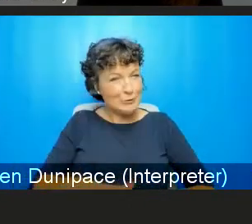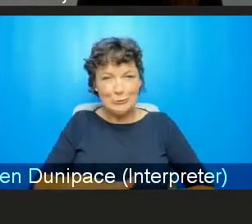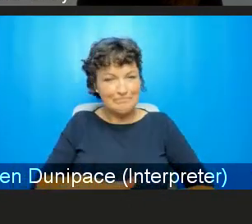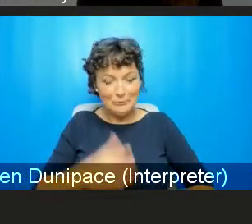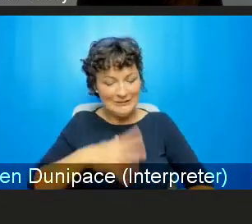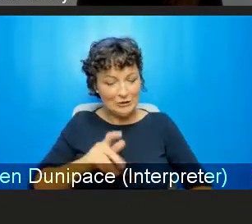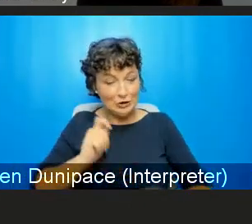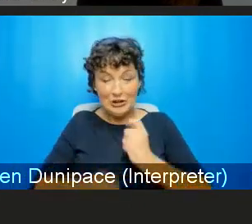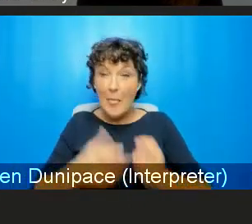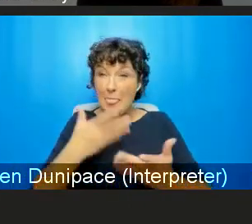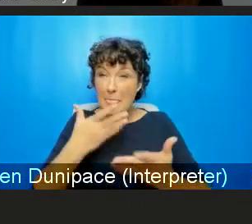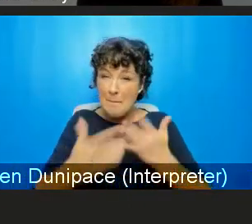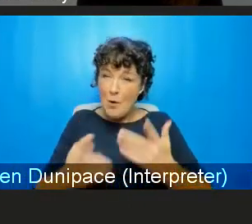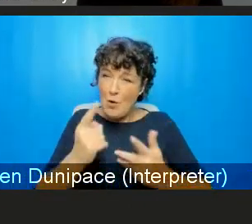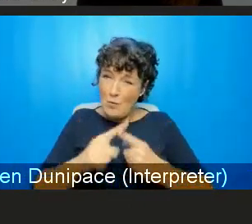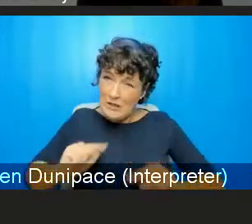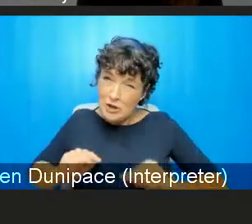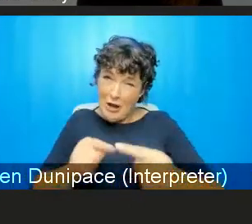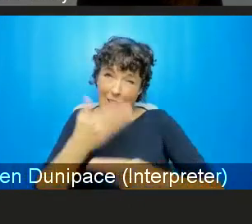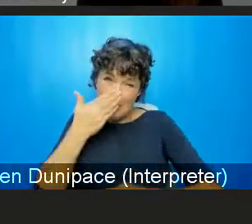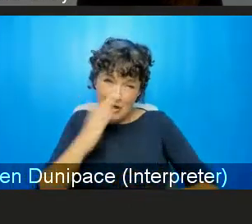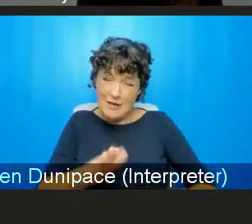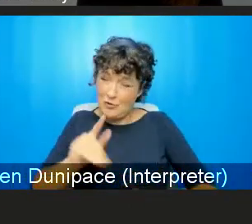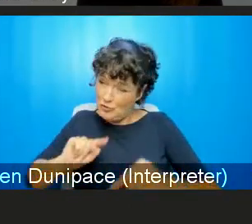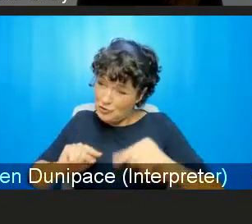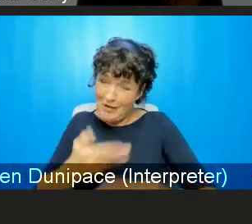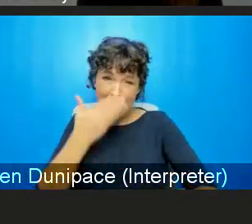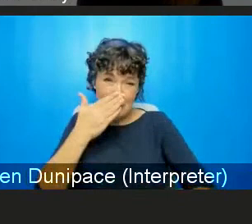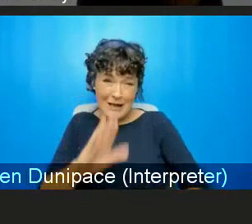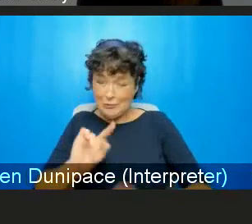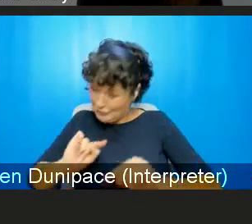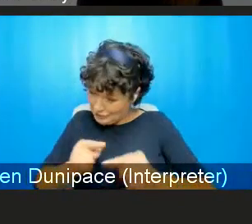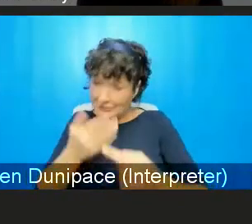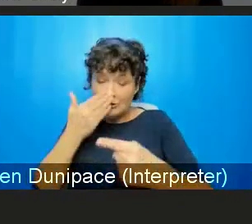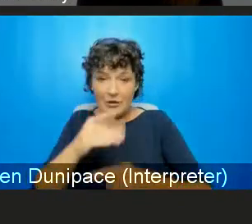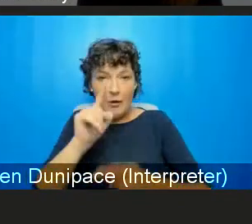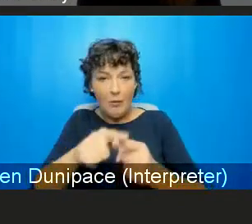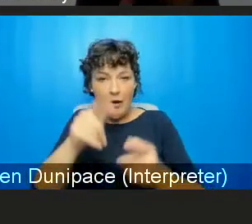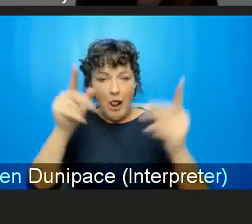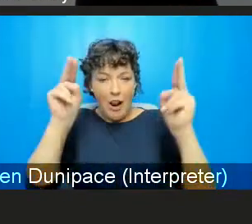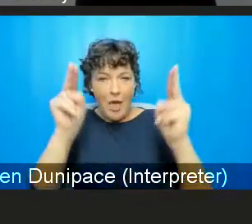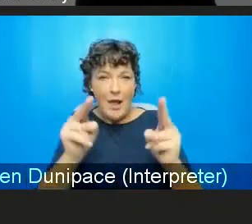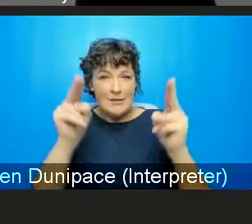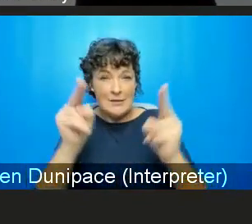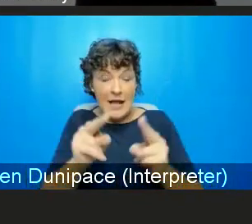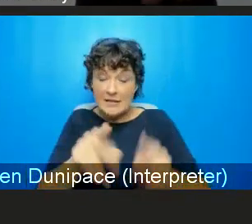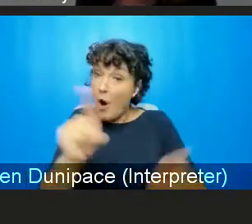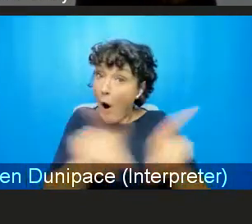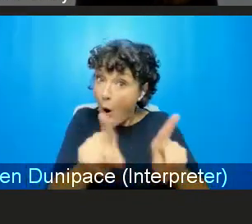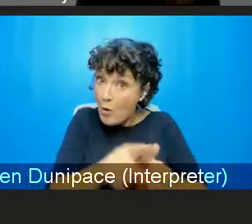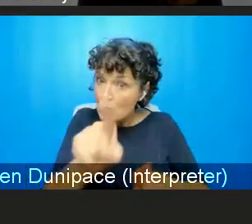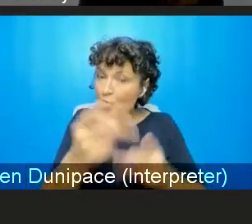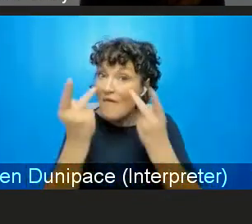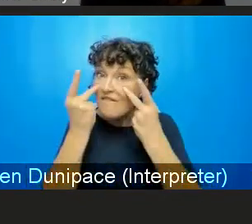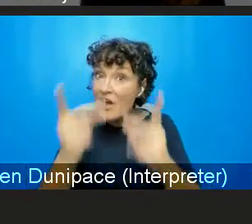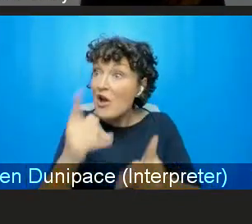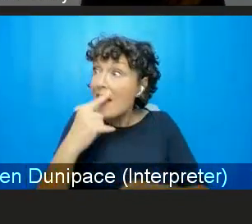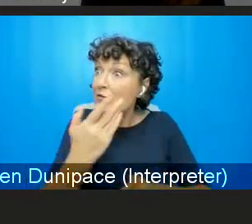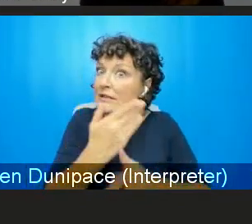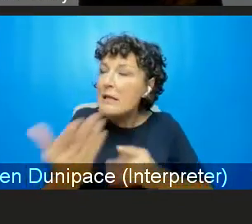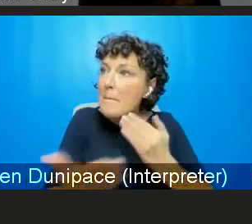happen. And I think, you know, seeing disabled people in higher positions will make it happen faster. You